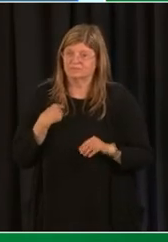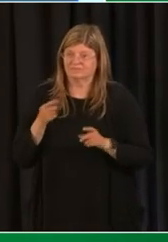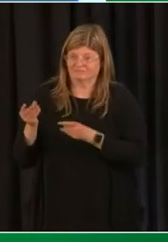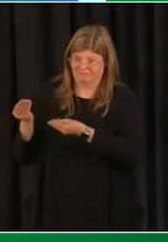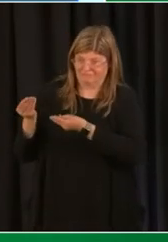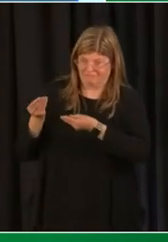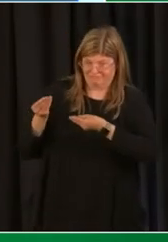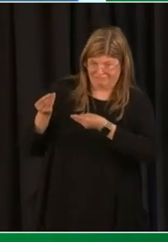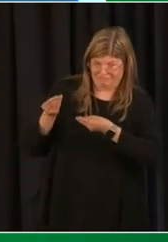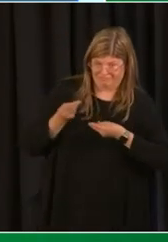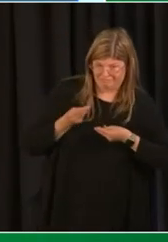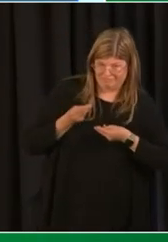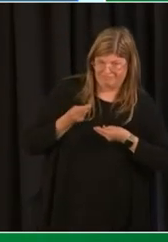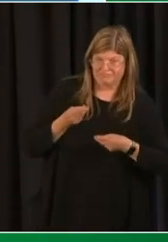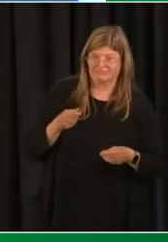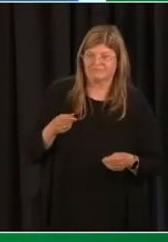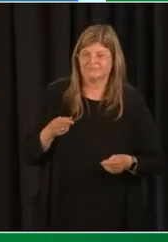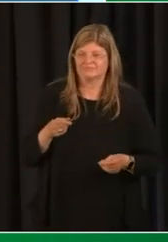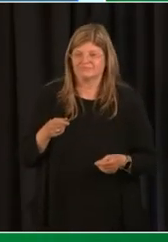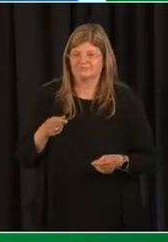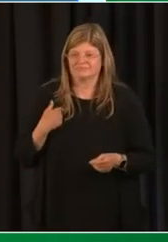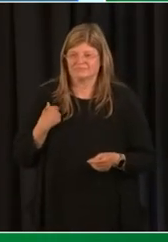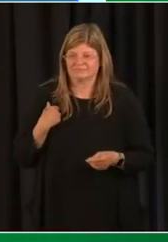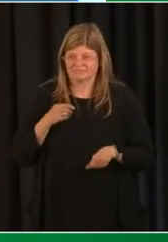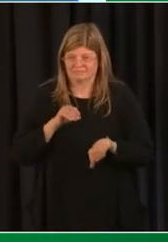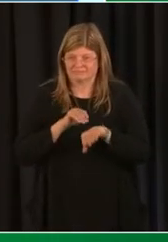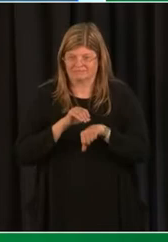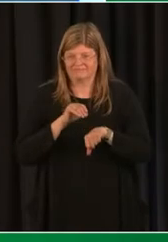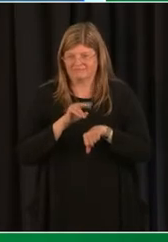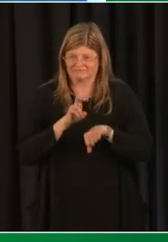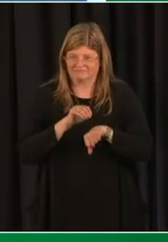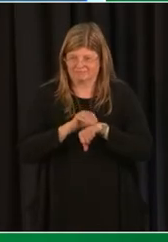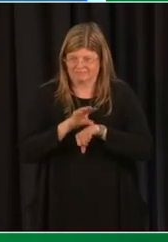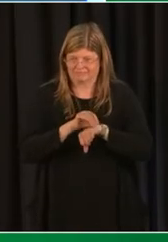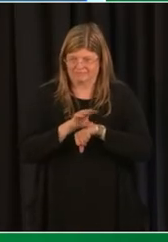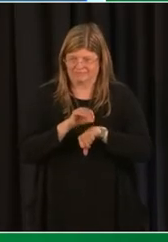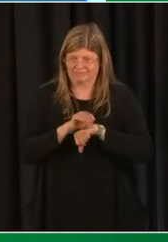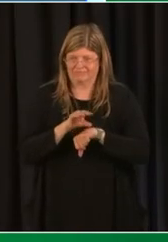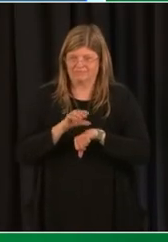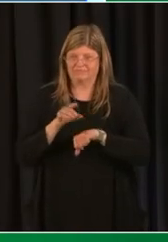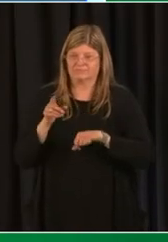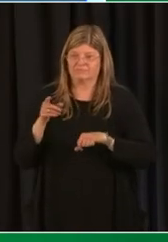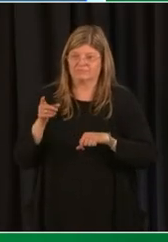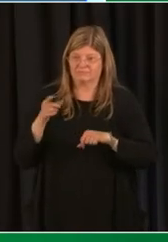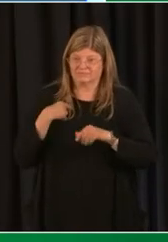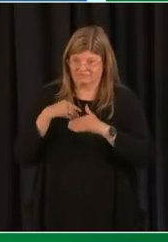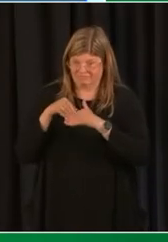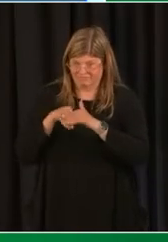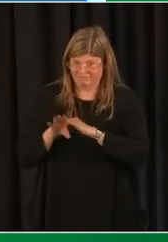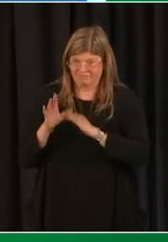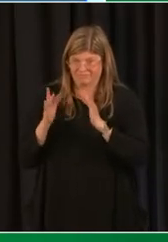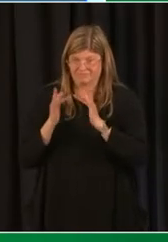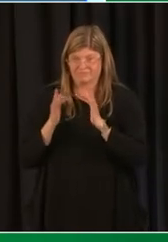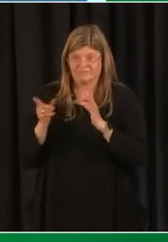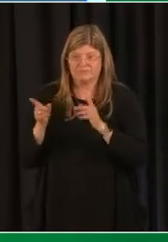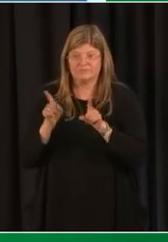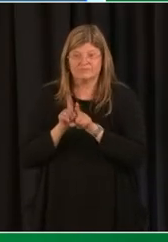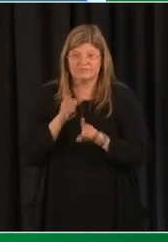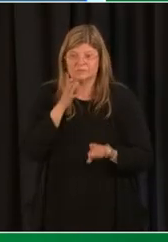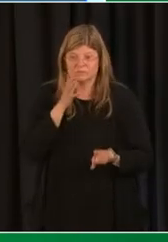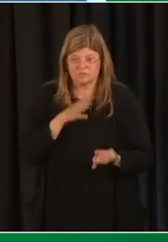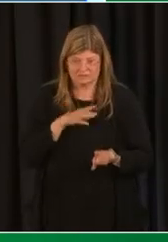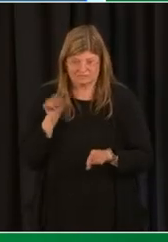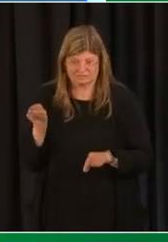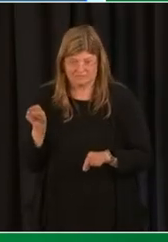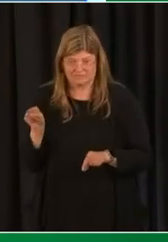given a counselor, if you will, once I was able to get in contact with her, and